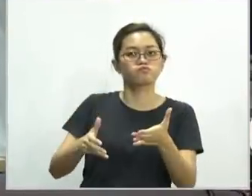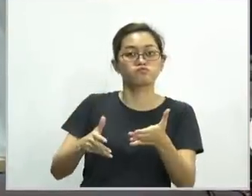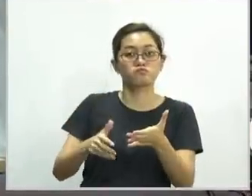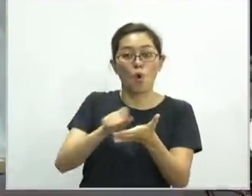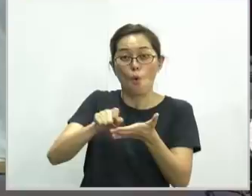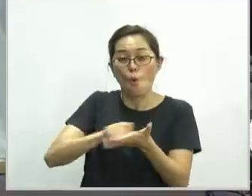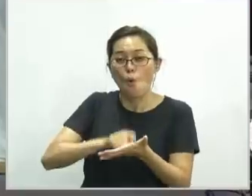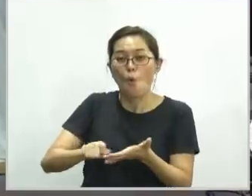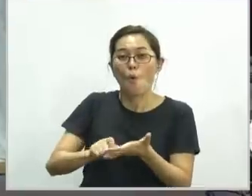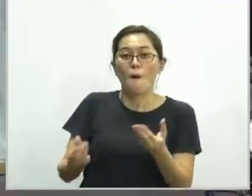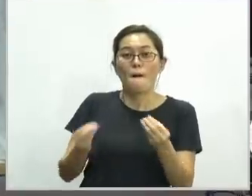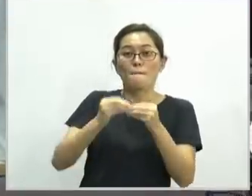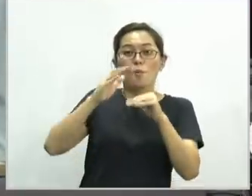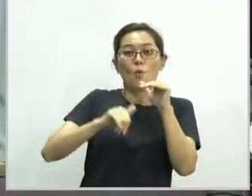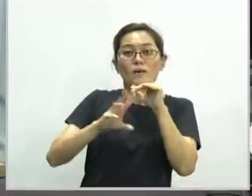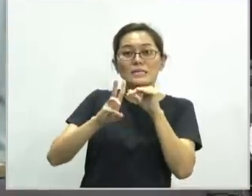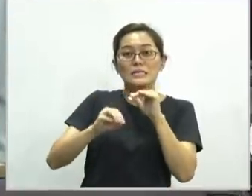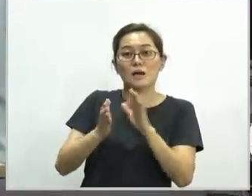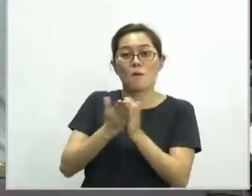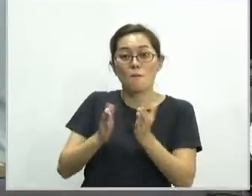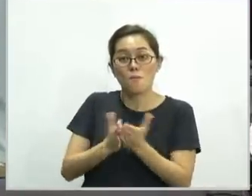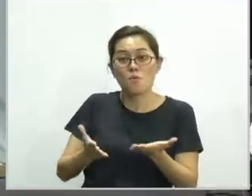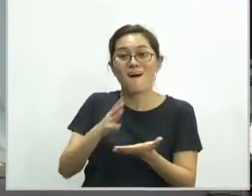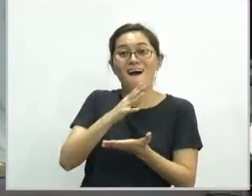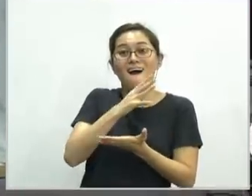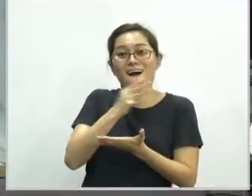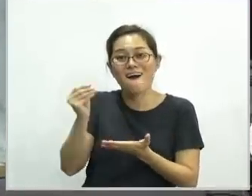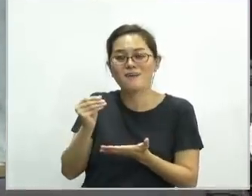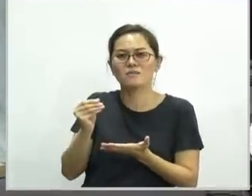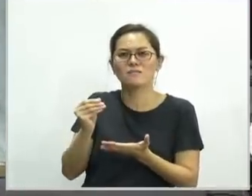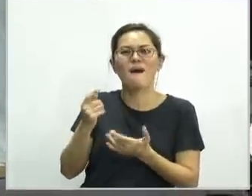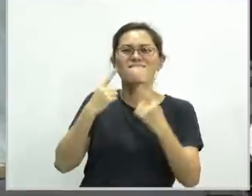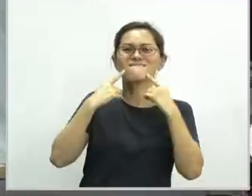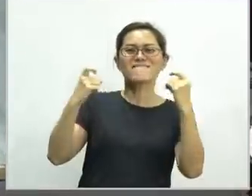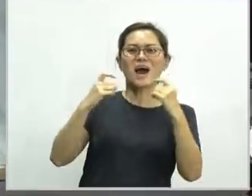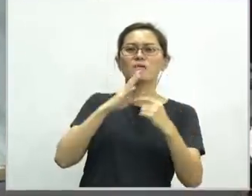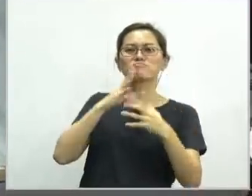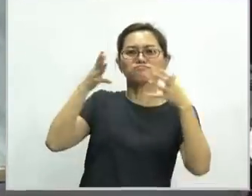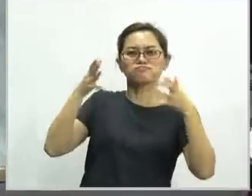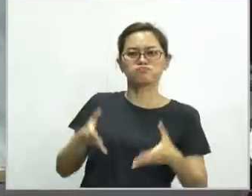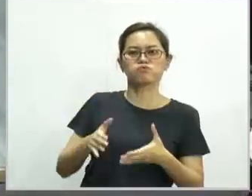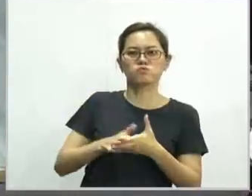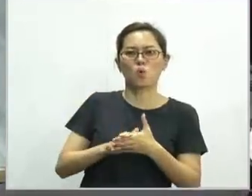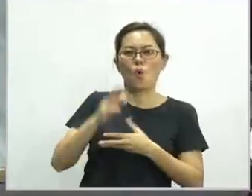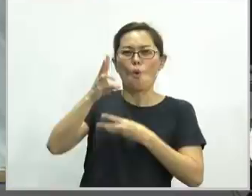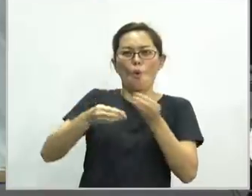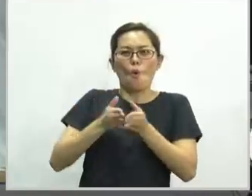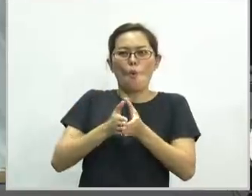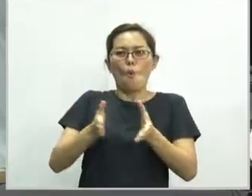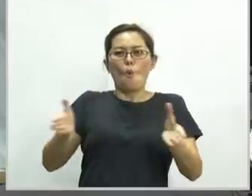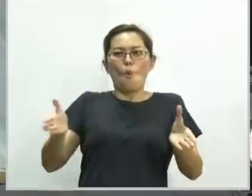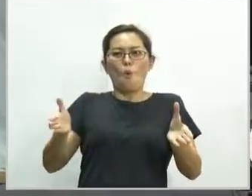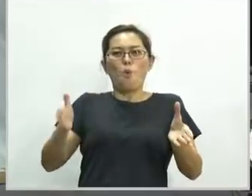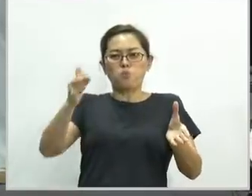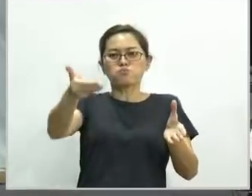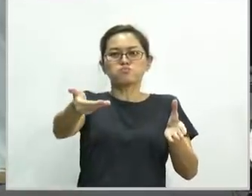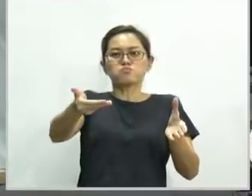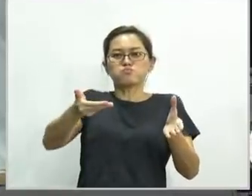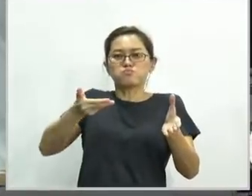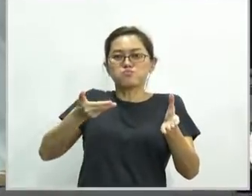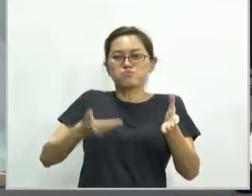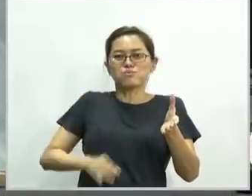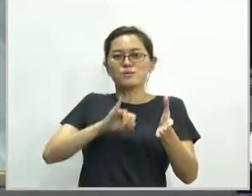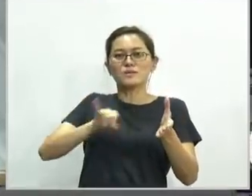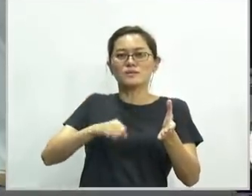books, and he is a renowned speaker as well, worldwide. Today, let's invite